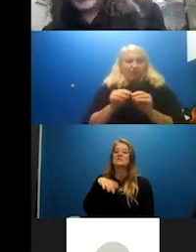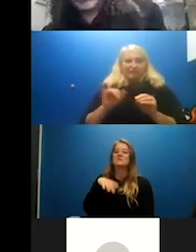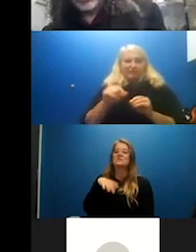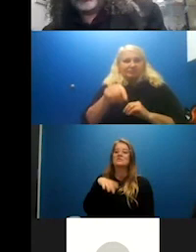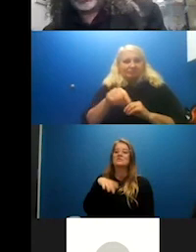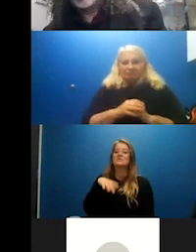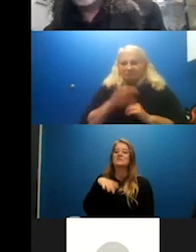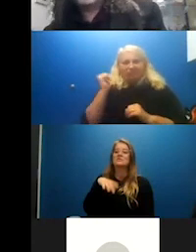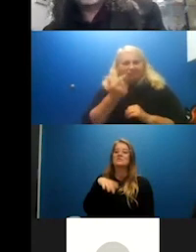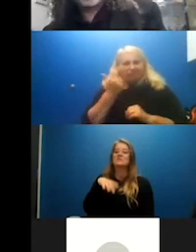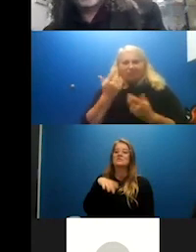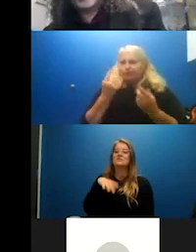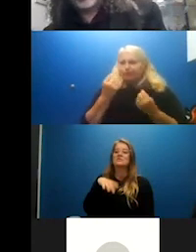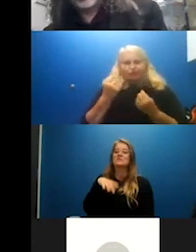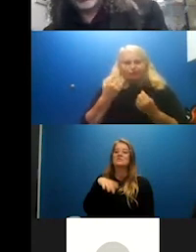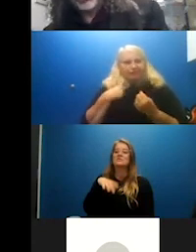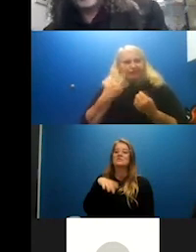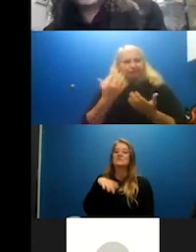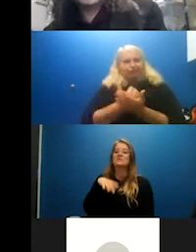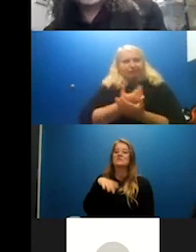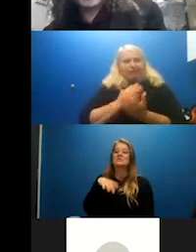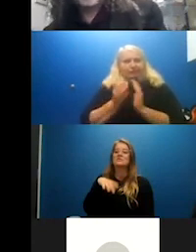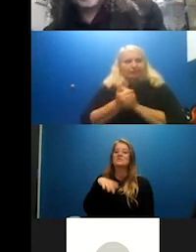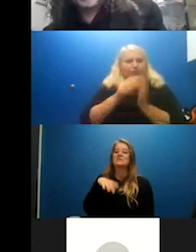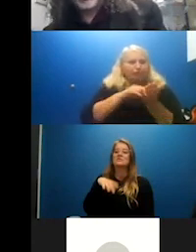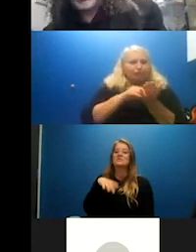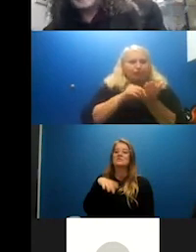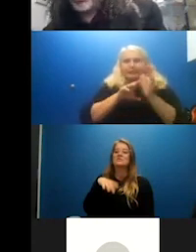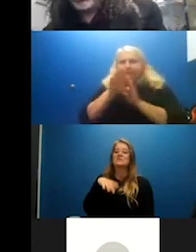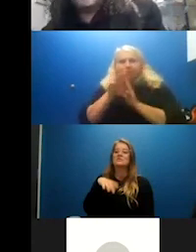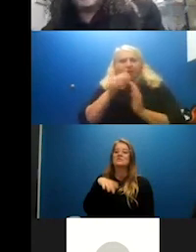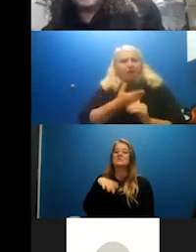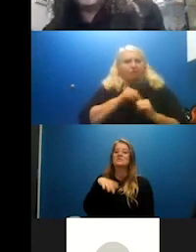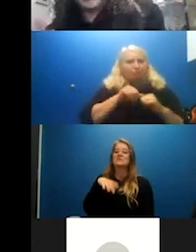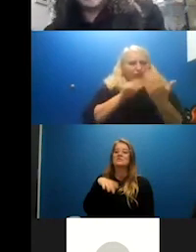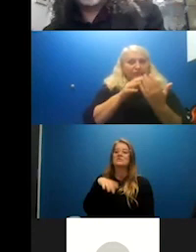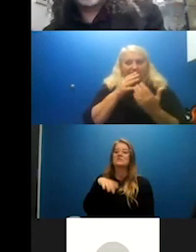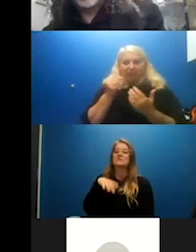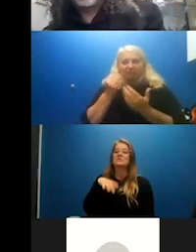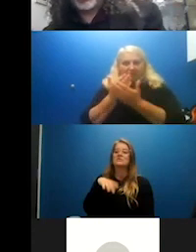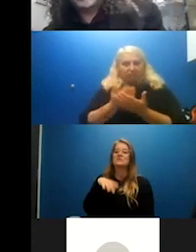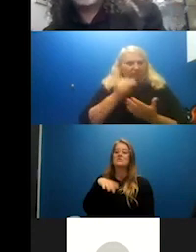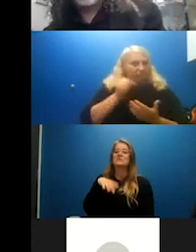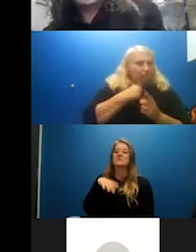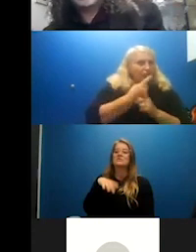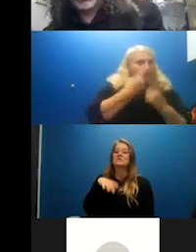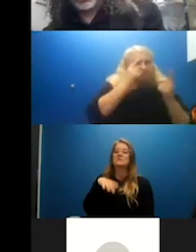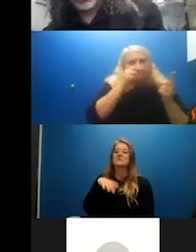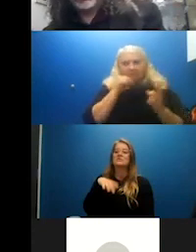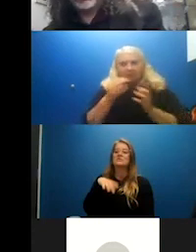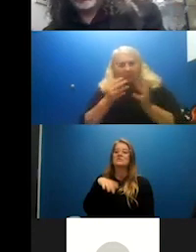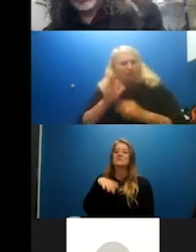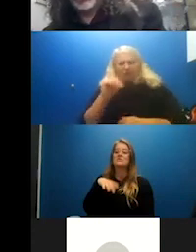coming to this conference to develop skills and approaches or validate that which we know. And all of you are protectors, providers, and